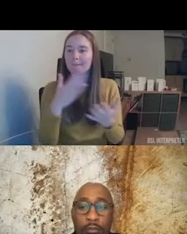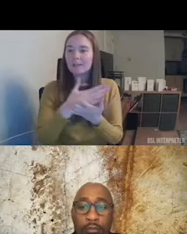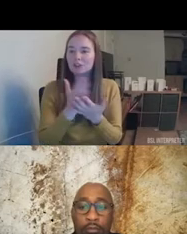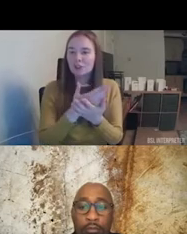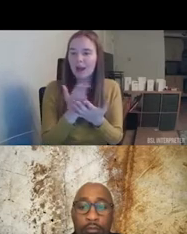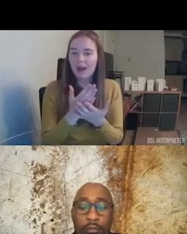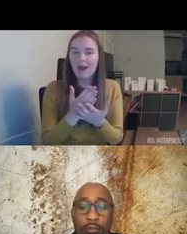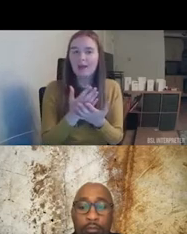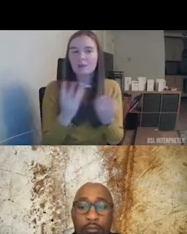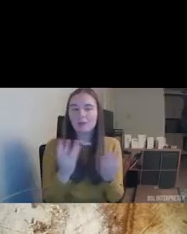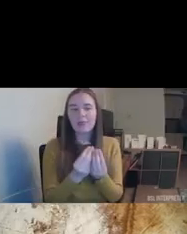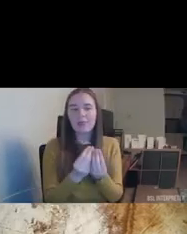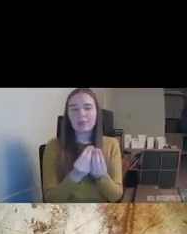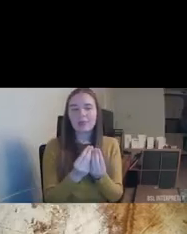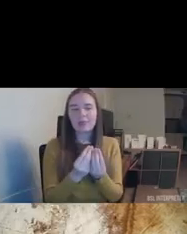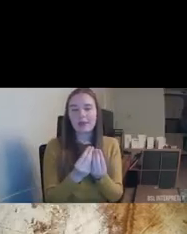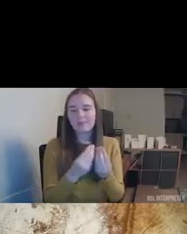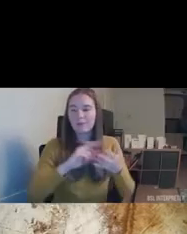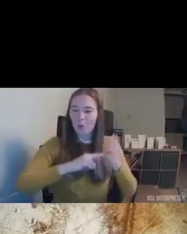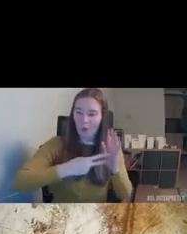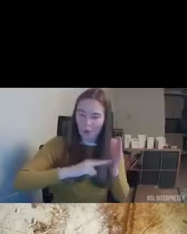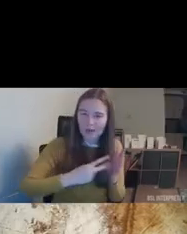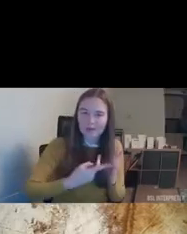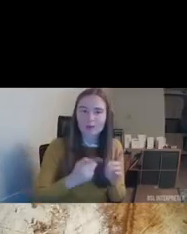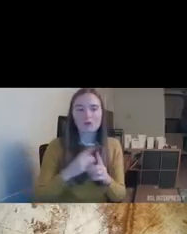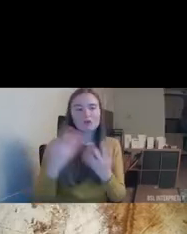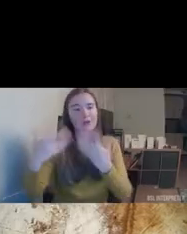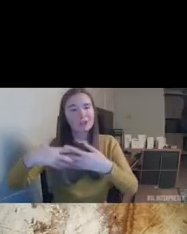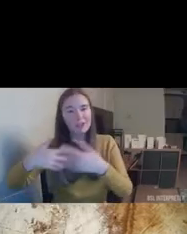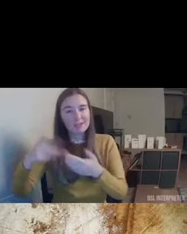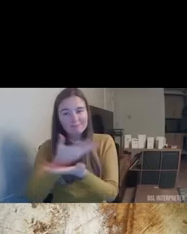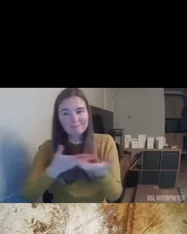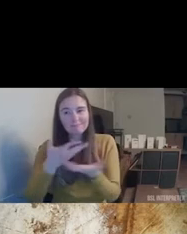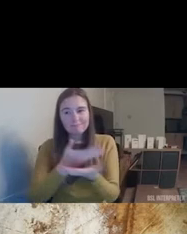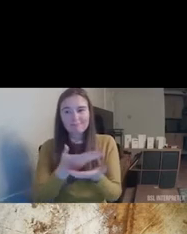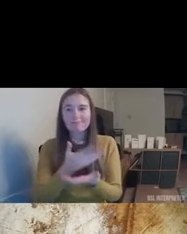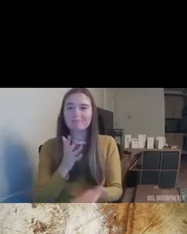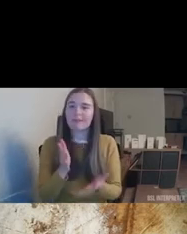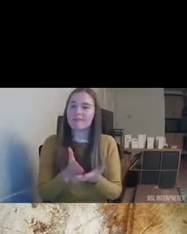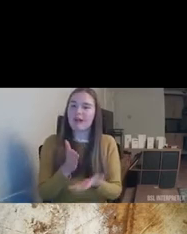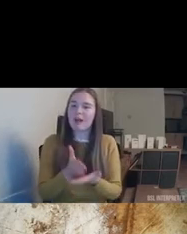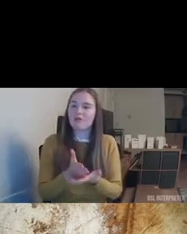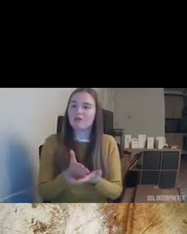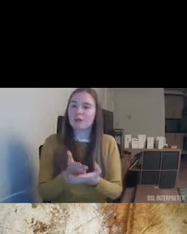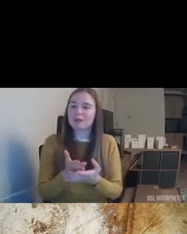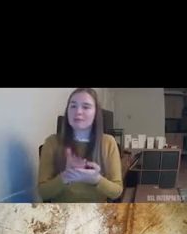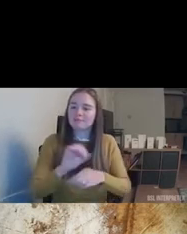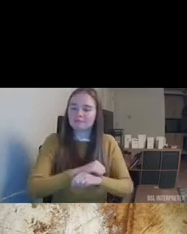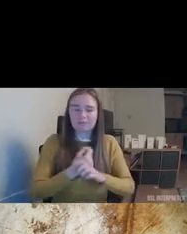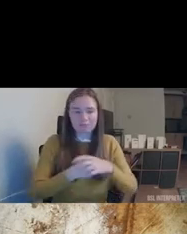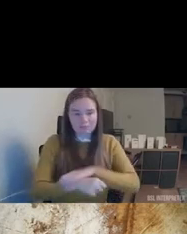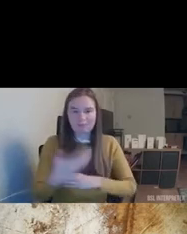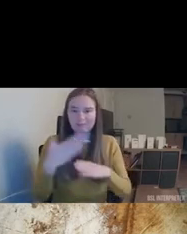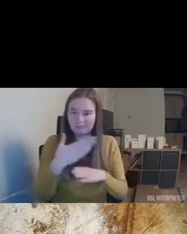Biennale organizers and the engineers. It was very, a very rigorous exercise because we had